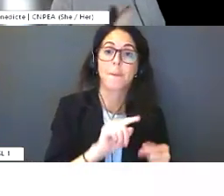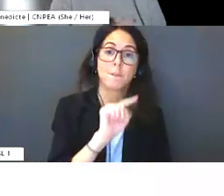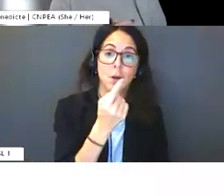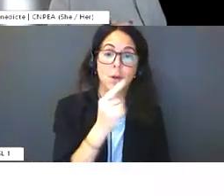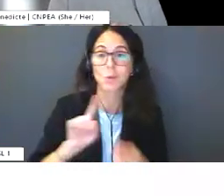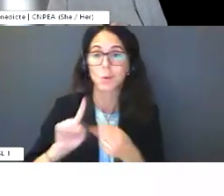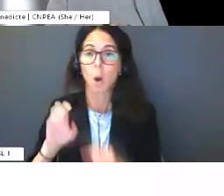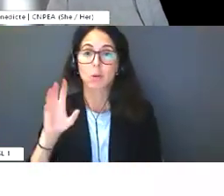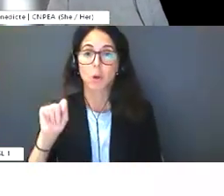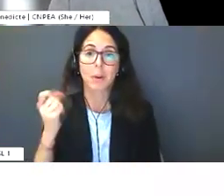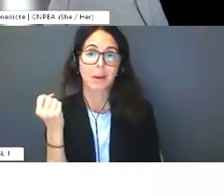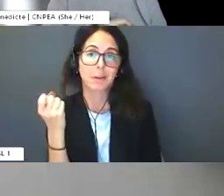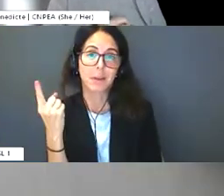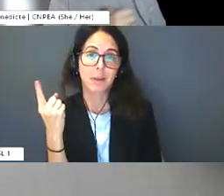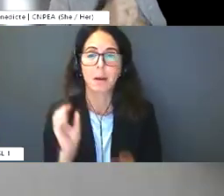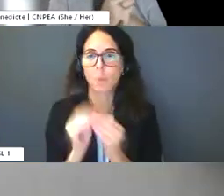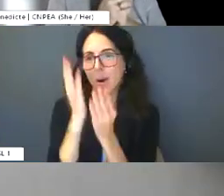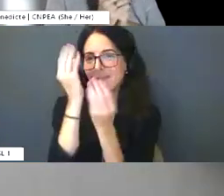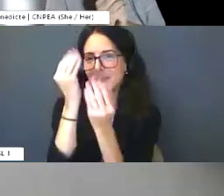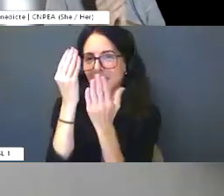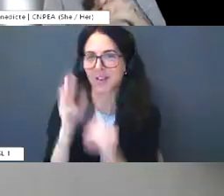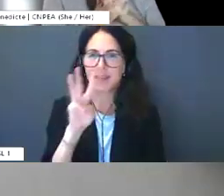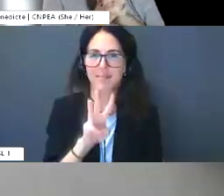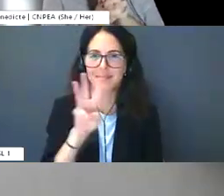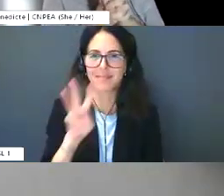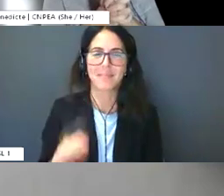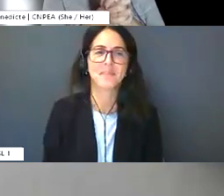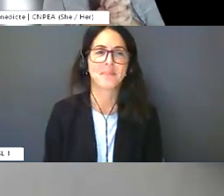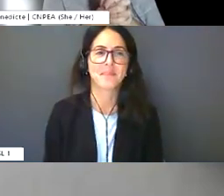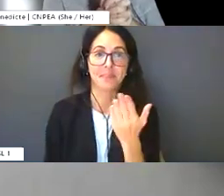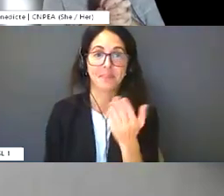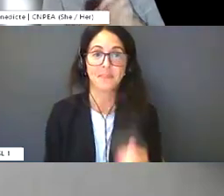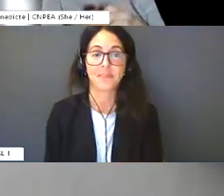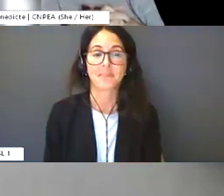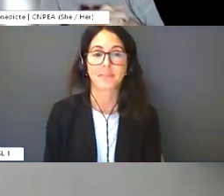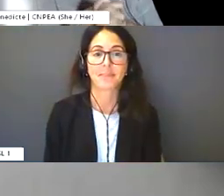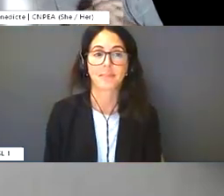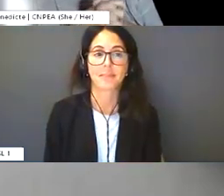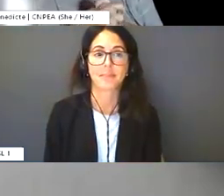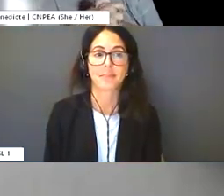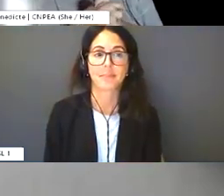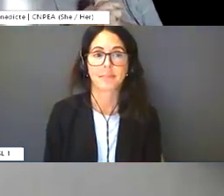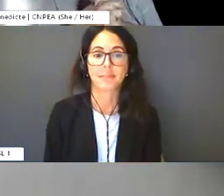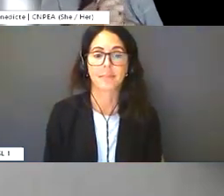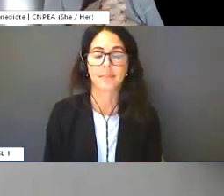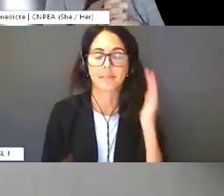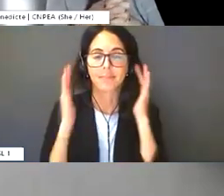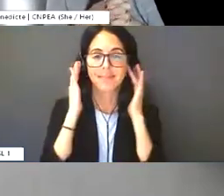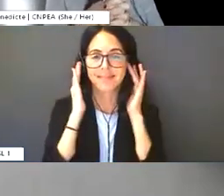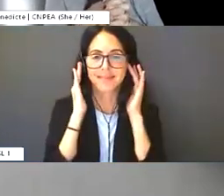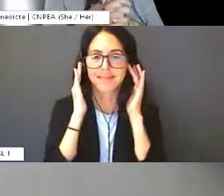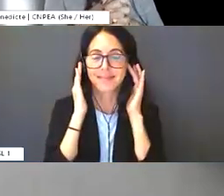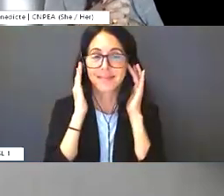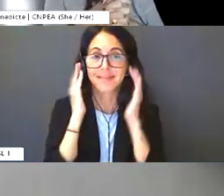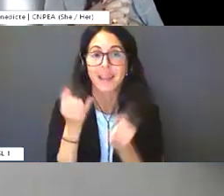can find more on the website of the CCAA. And we invite you to support it in any way you can. And